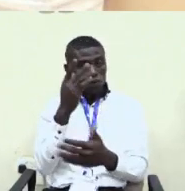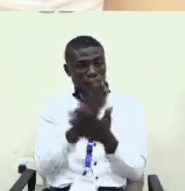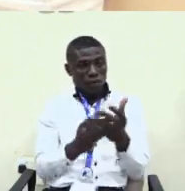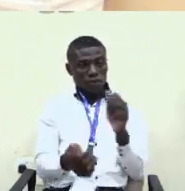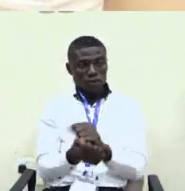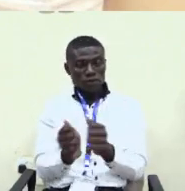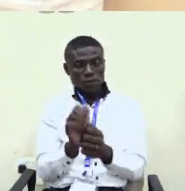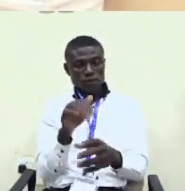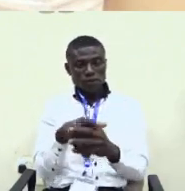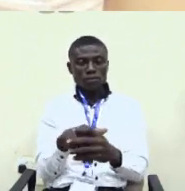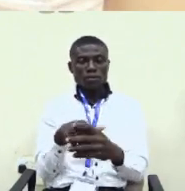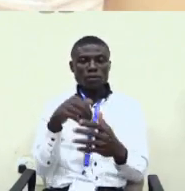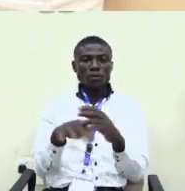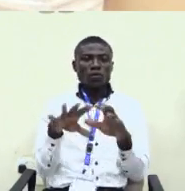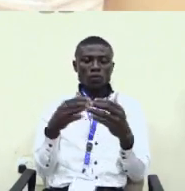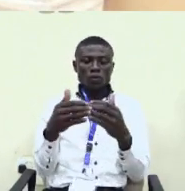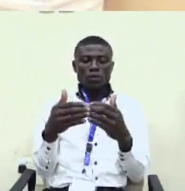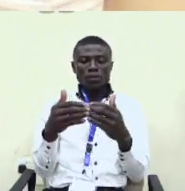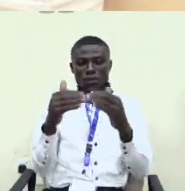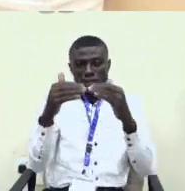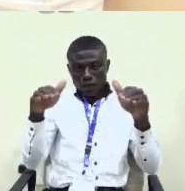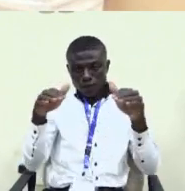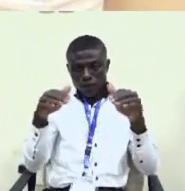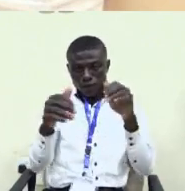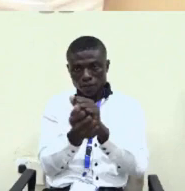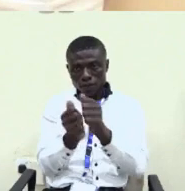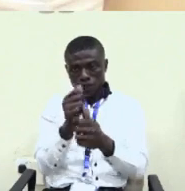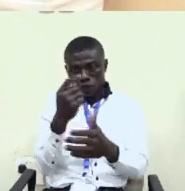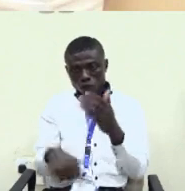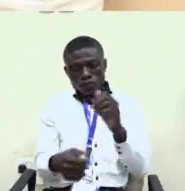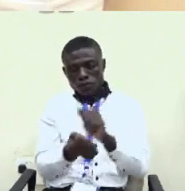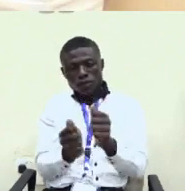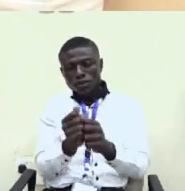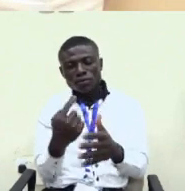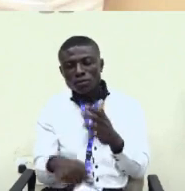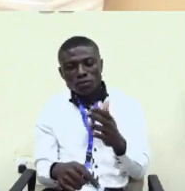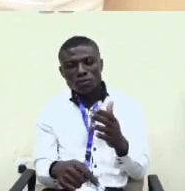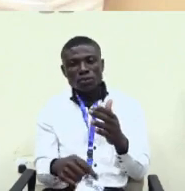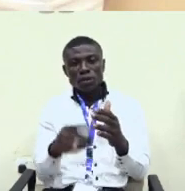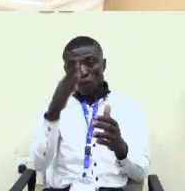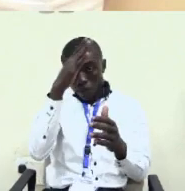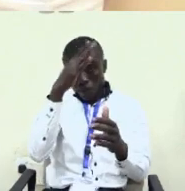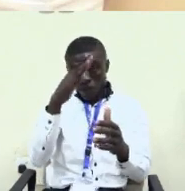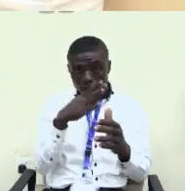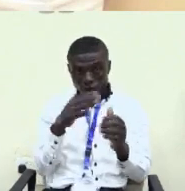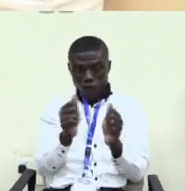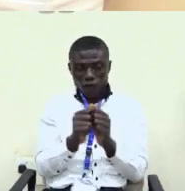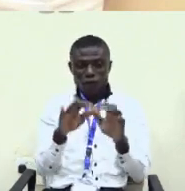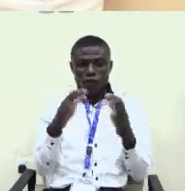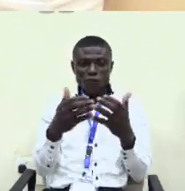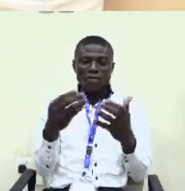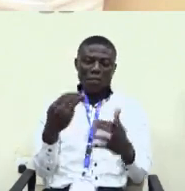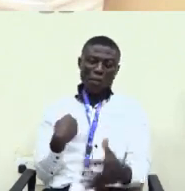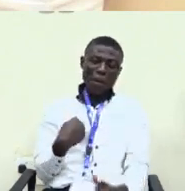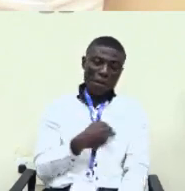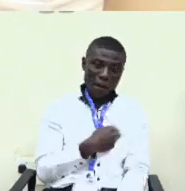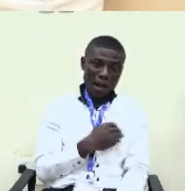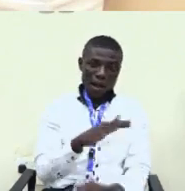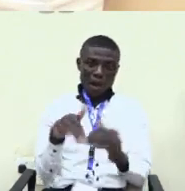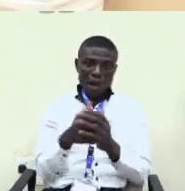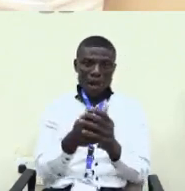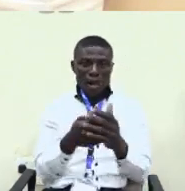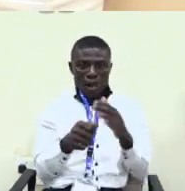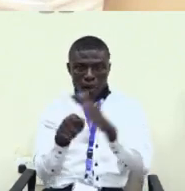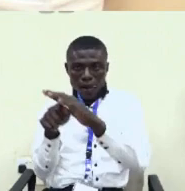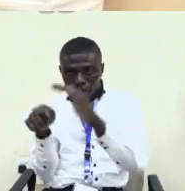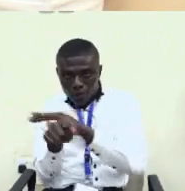changes at the community level. What were these changes? Parents and community members who were